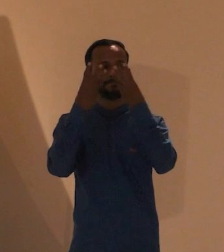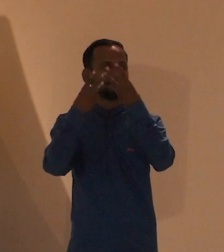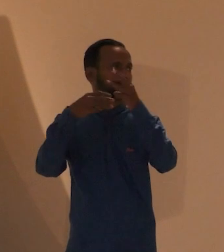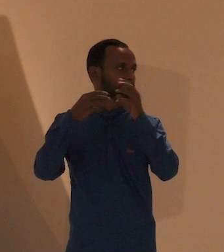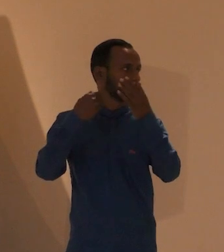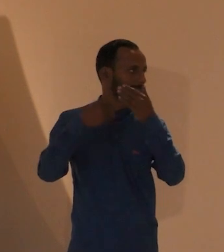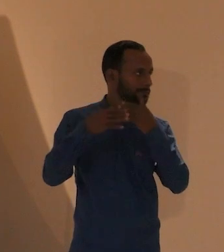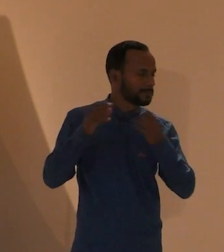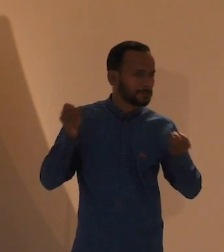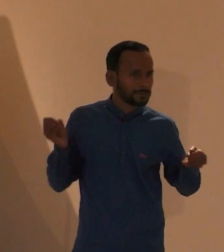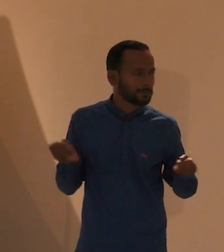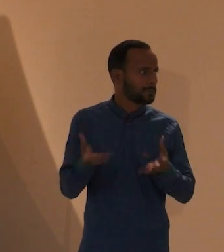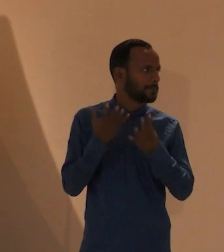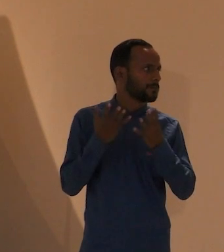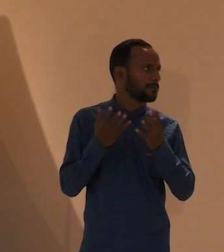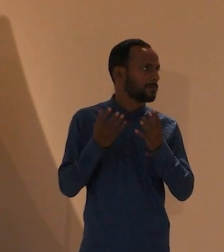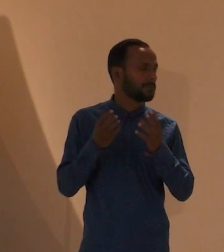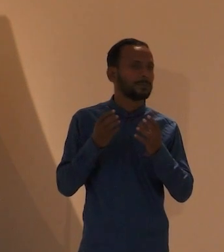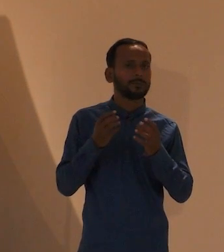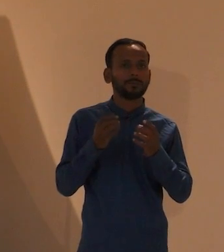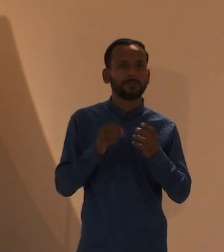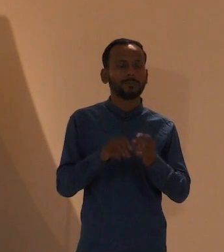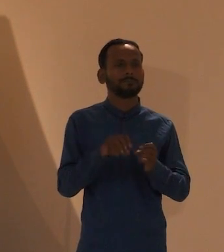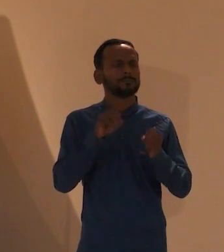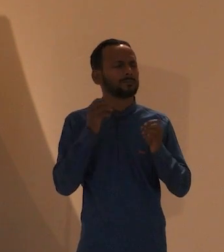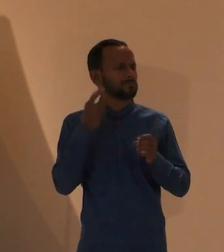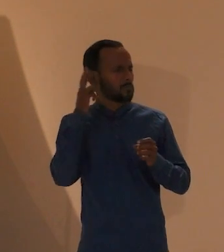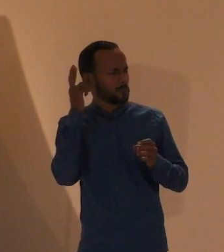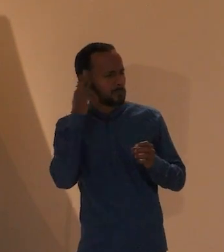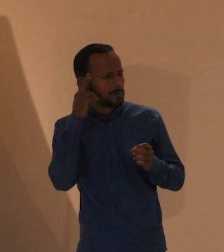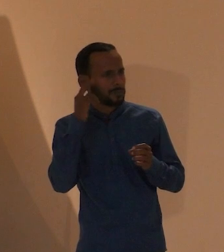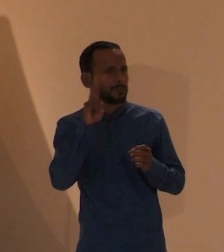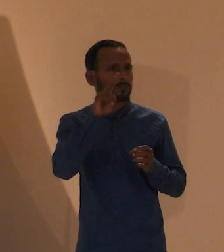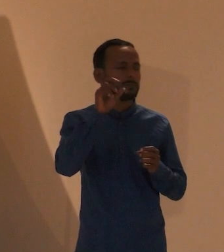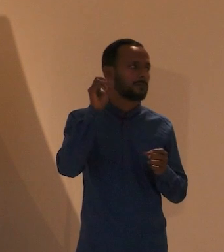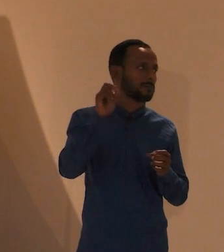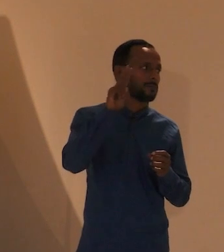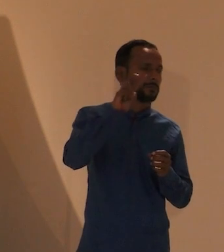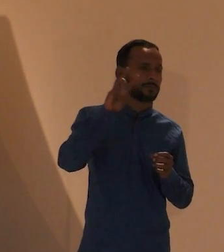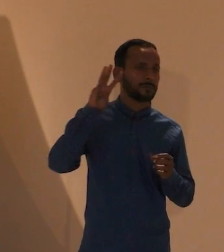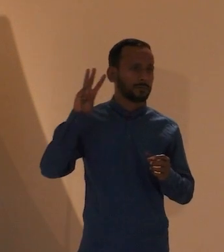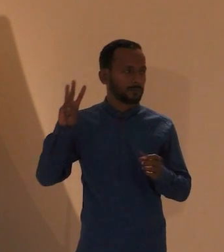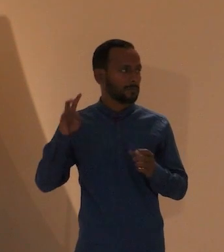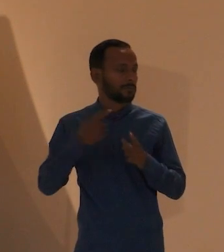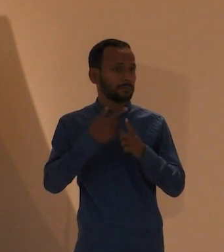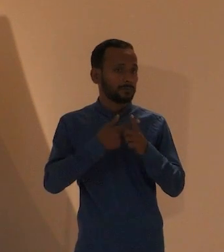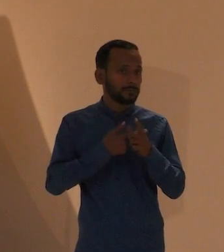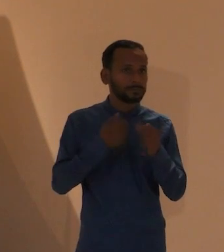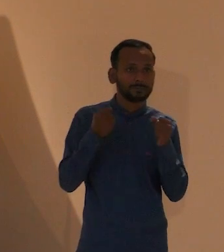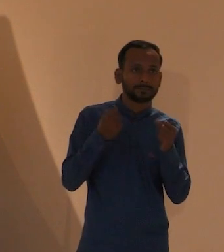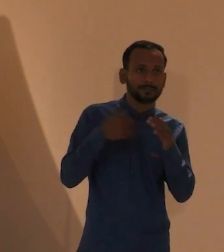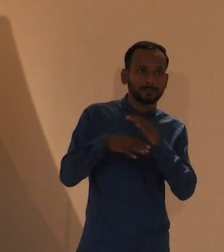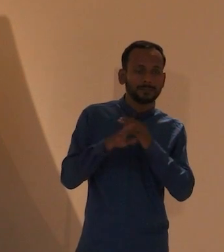and that is supposed to end in January 23. So we hope we'll keep our fingers crossed